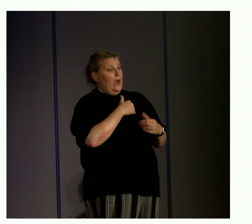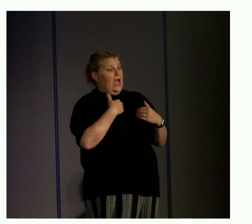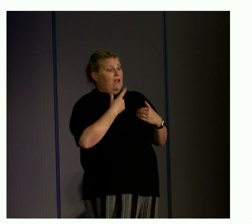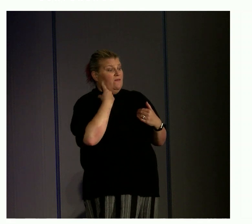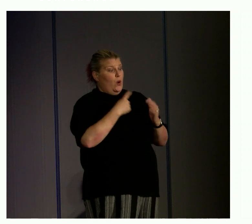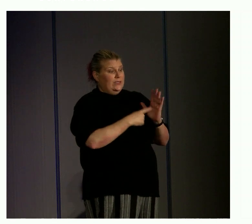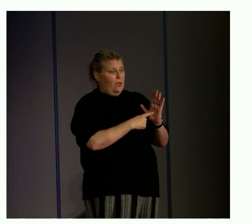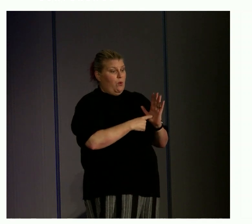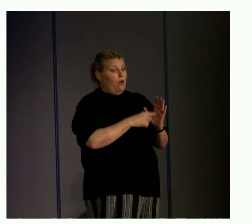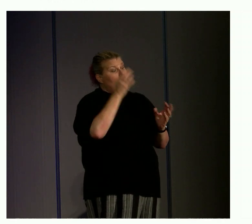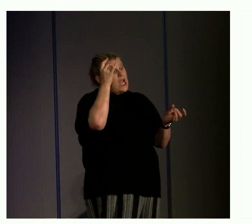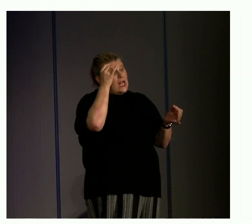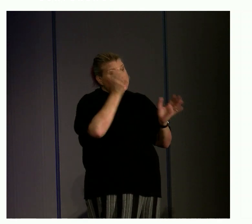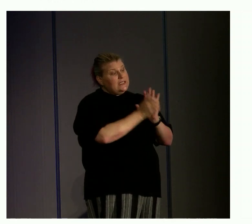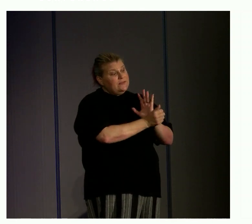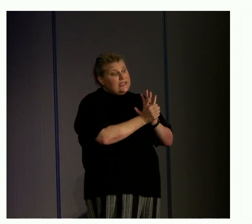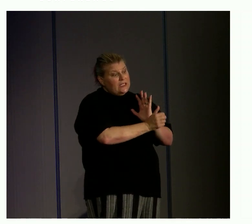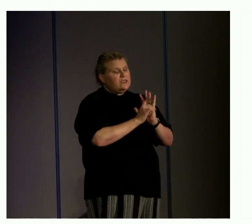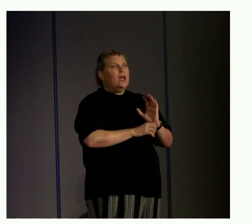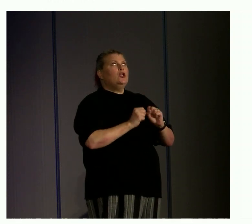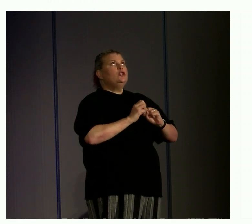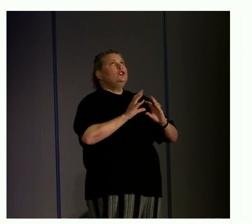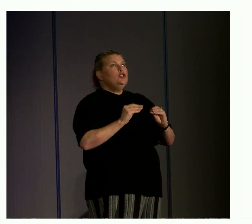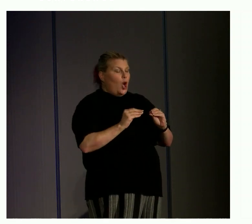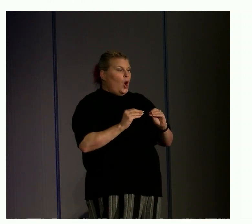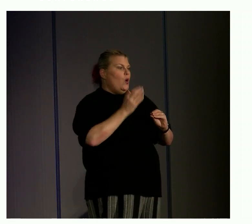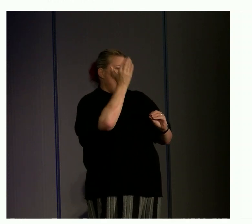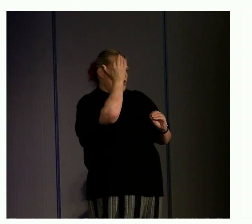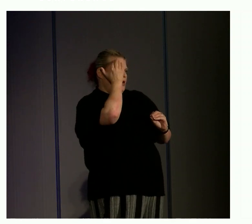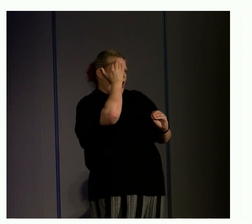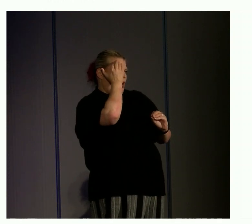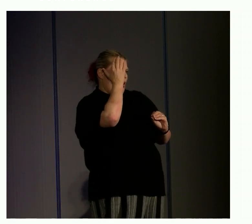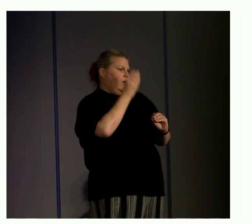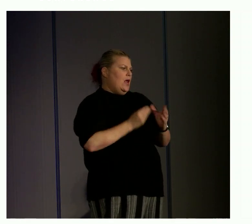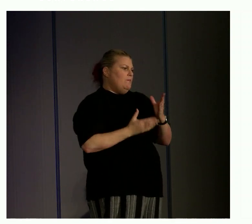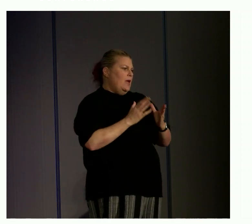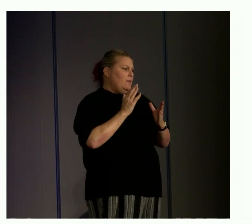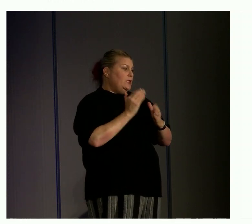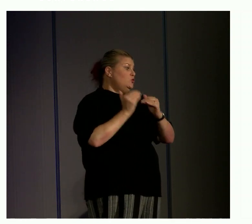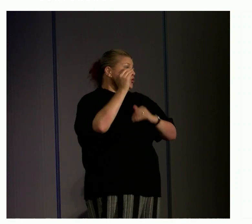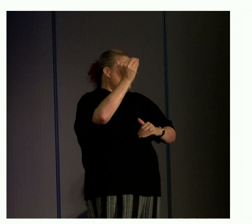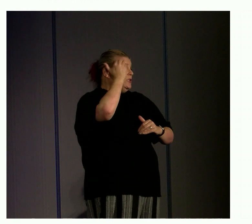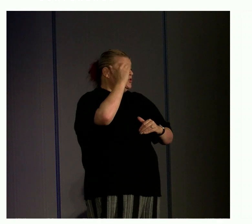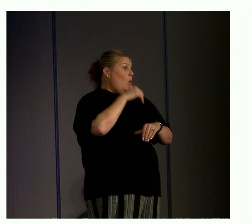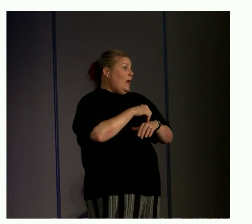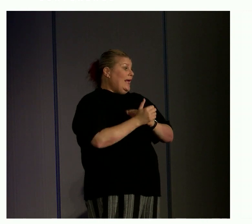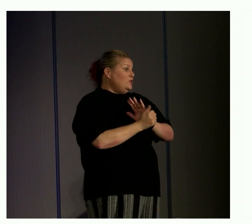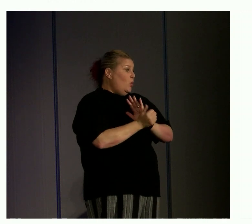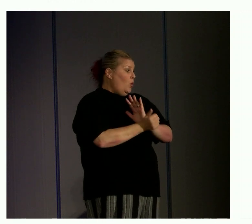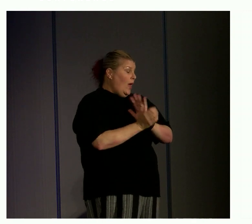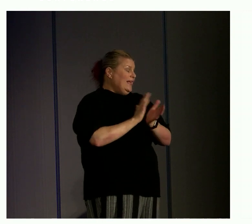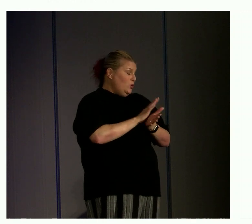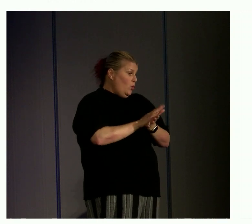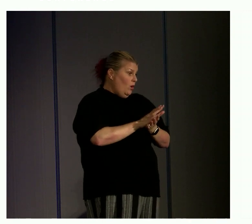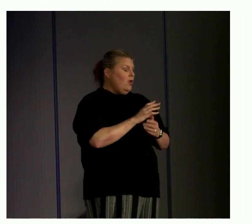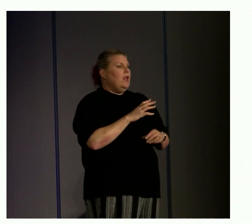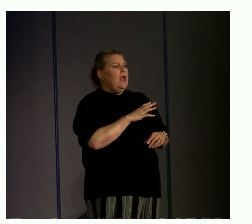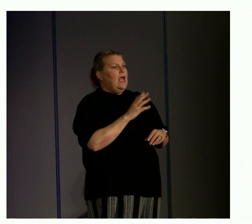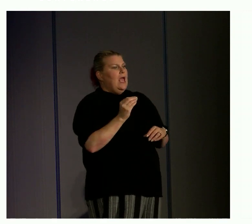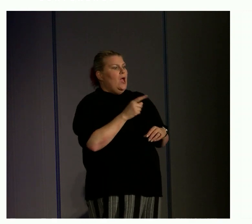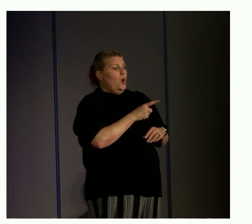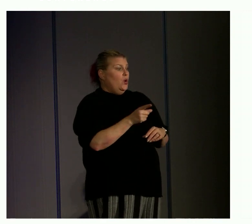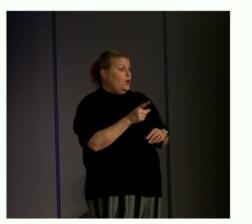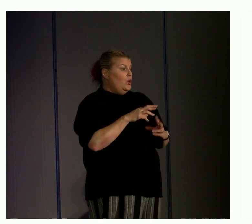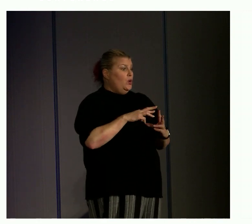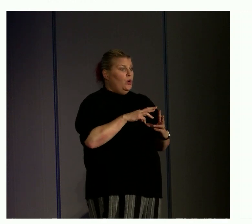the cognitive skills that are so known and maybe too much known at school, but that are very important at school. You